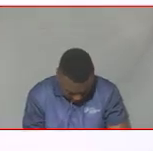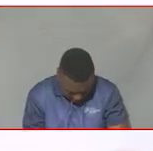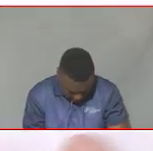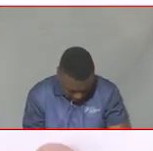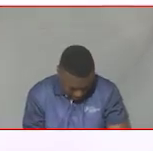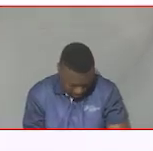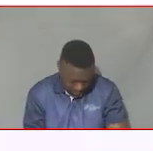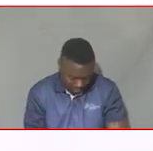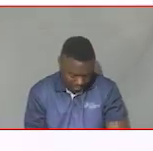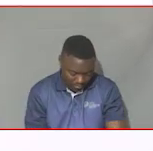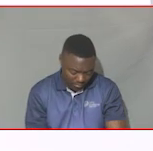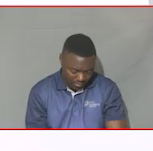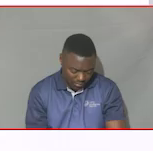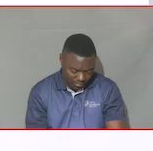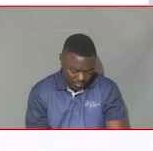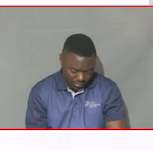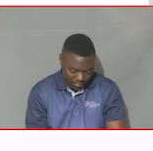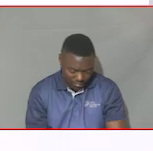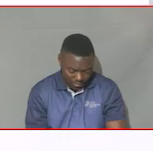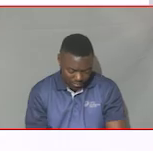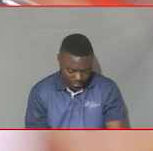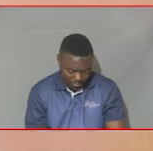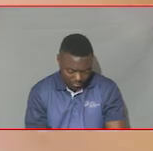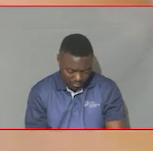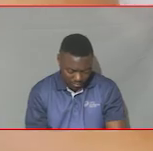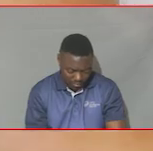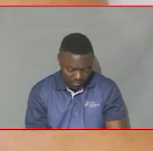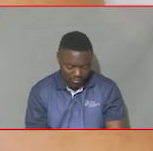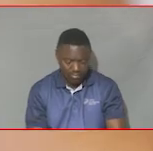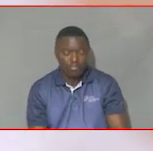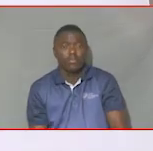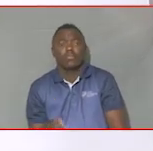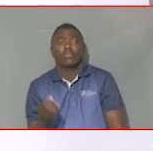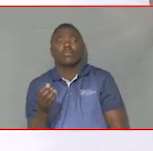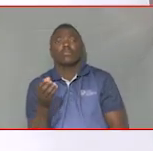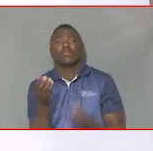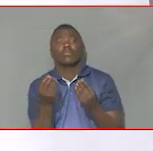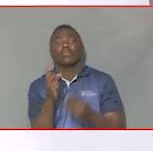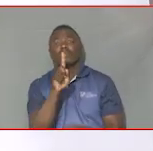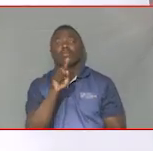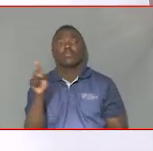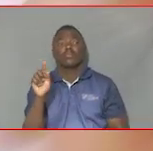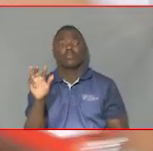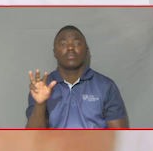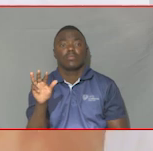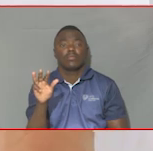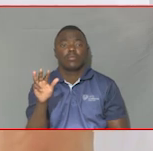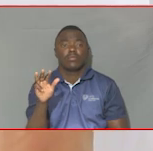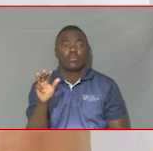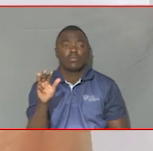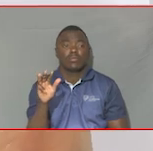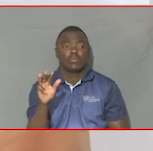There we are. Let's quickly have a look at that. People, the numbers from 1 to 9. The